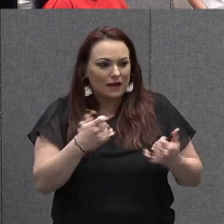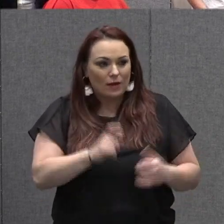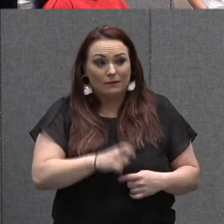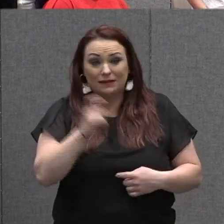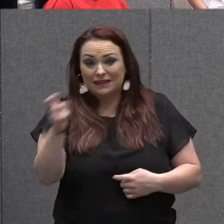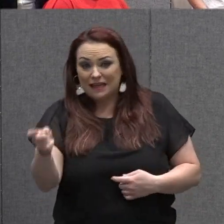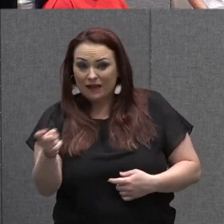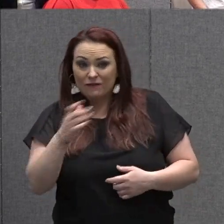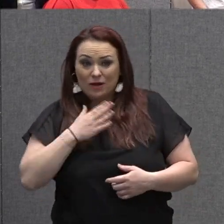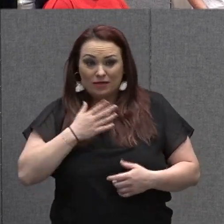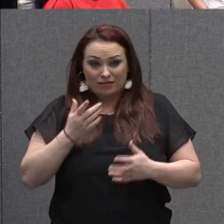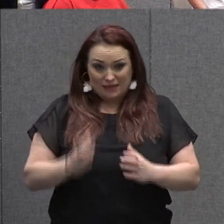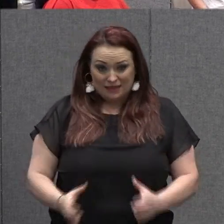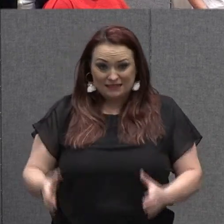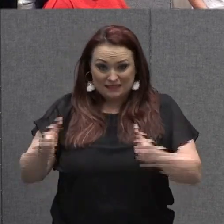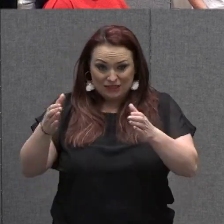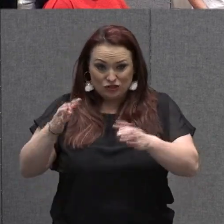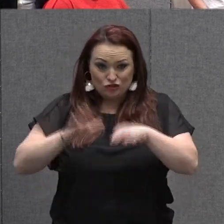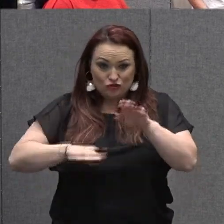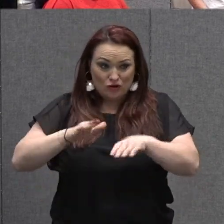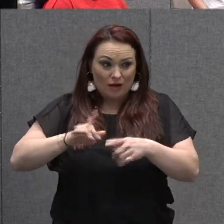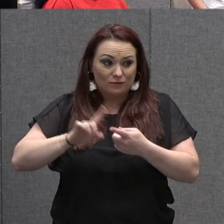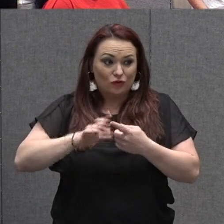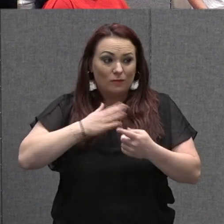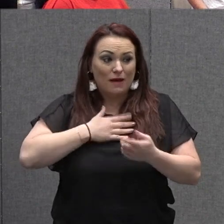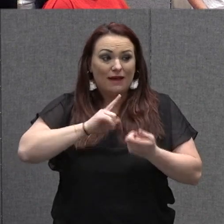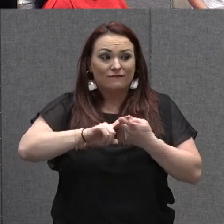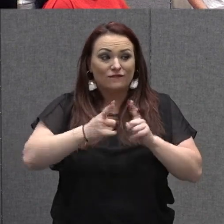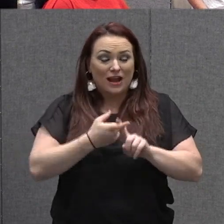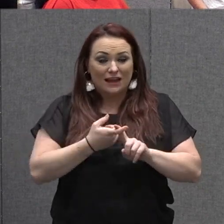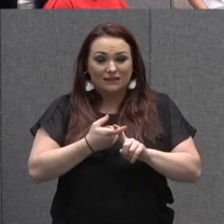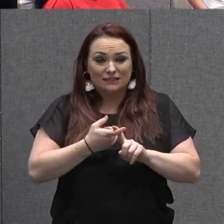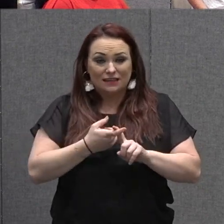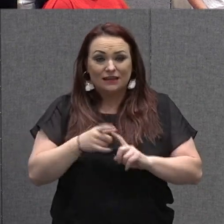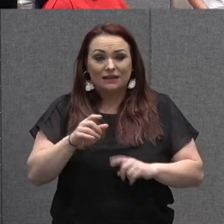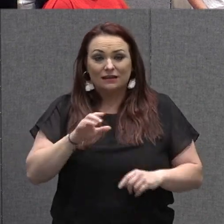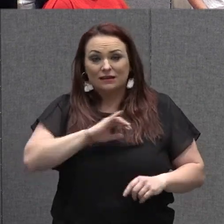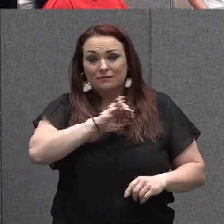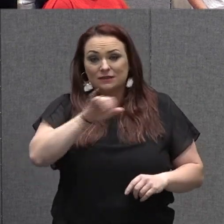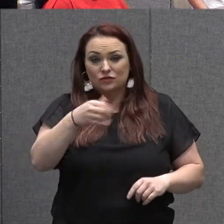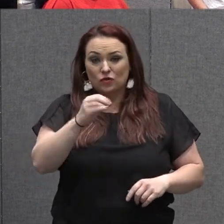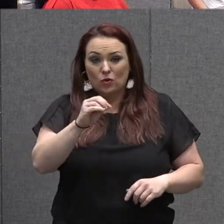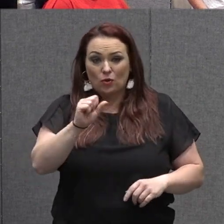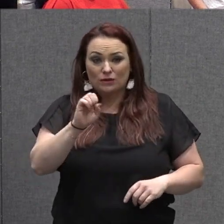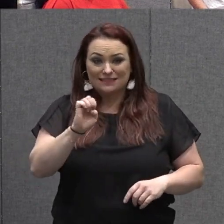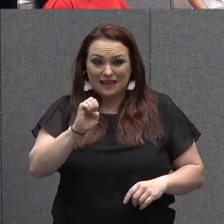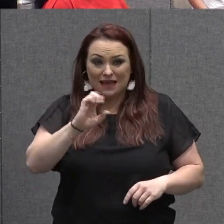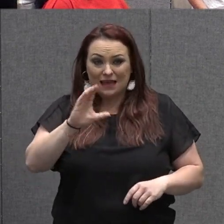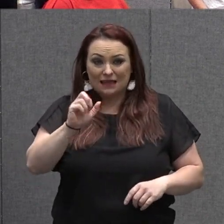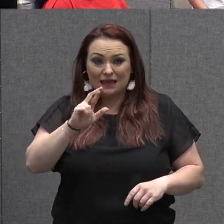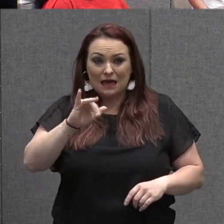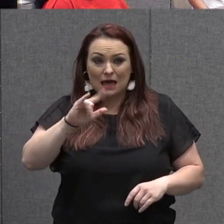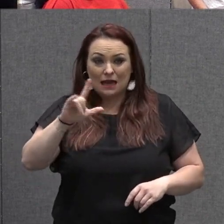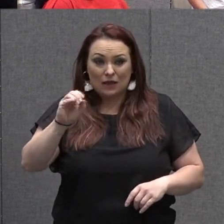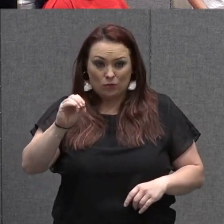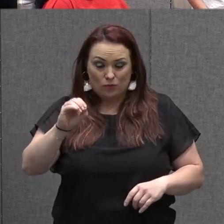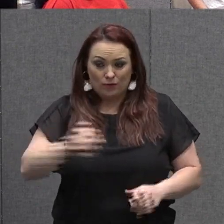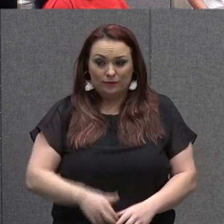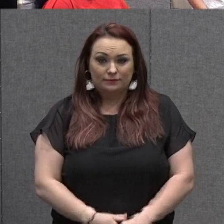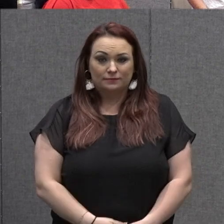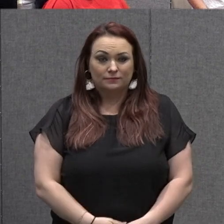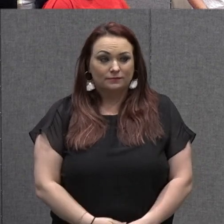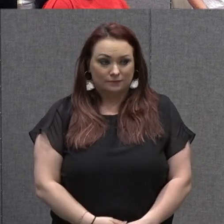drum to my friend right here, Mr. Jose Carrillo. Thank you.